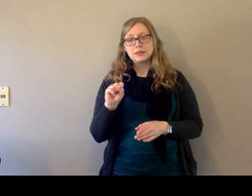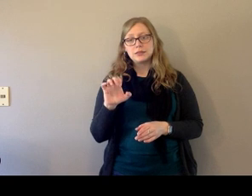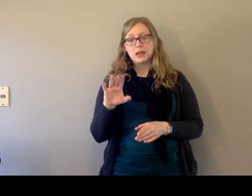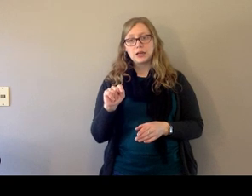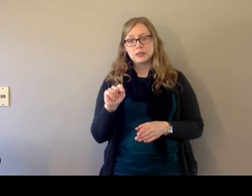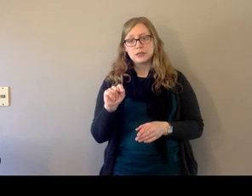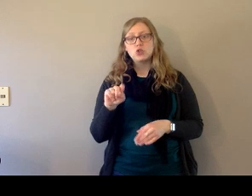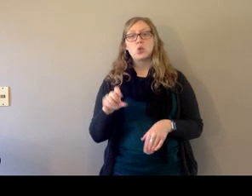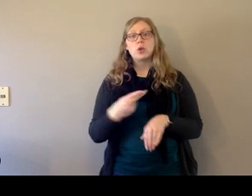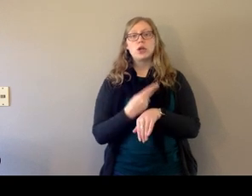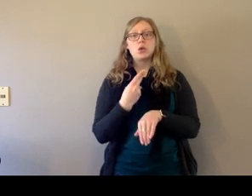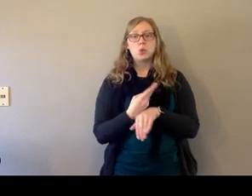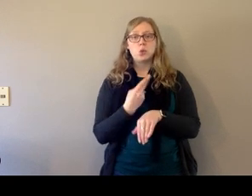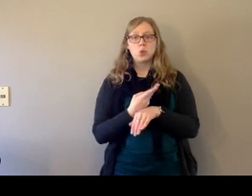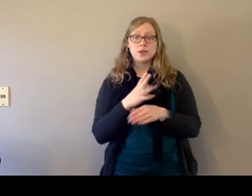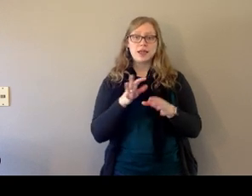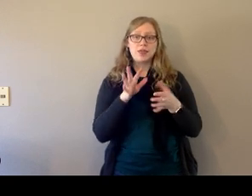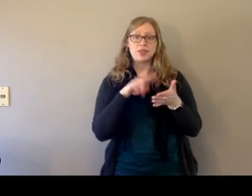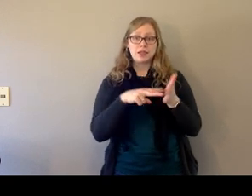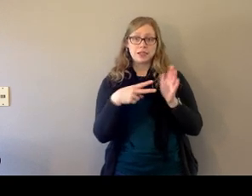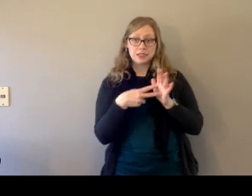of bisect.